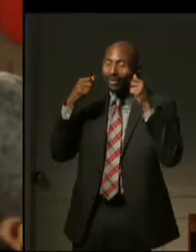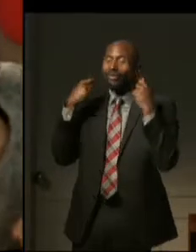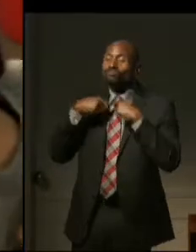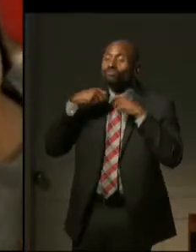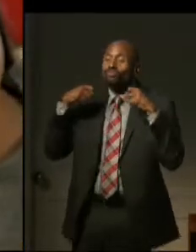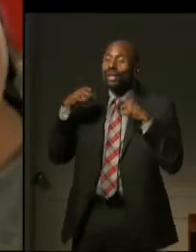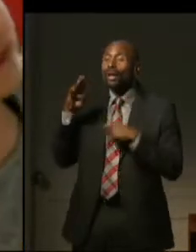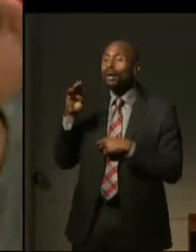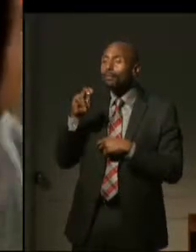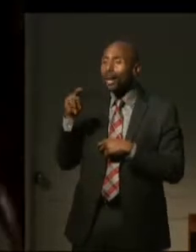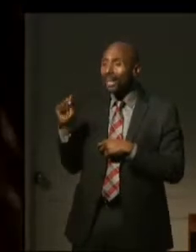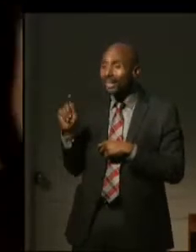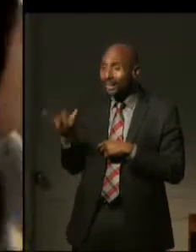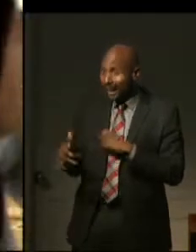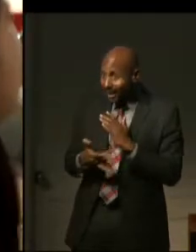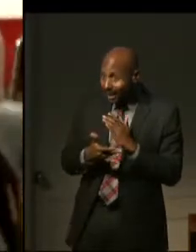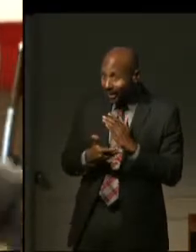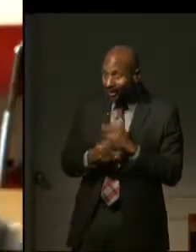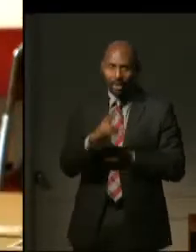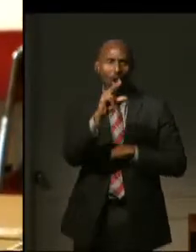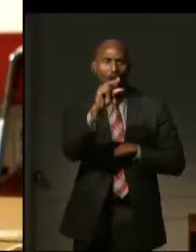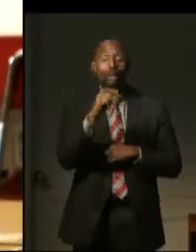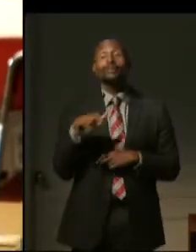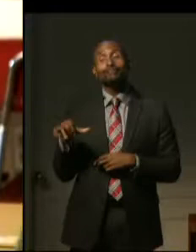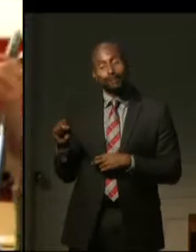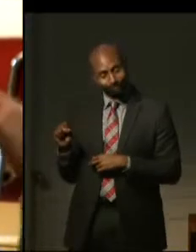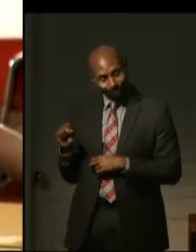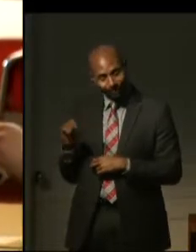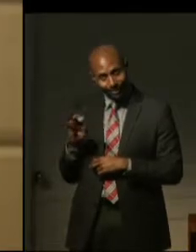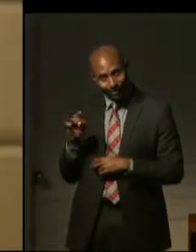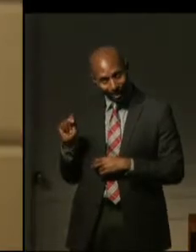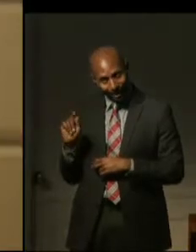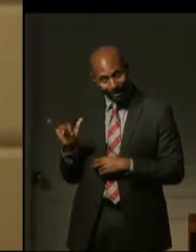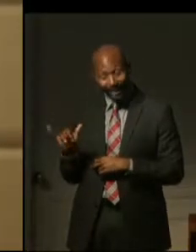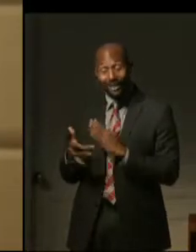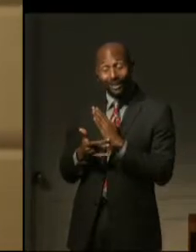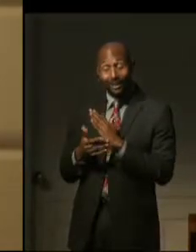Bonnet's technology? No. Yes. Bonnet is technology. Shoes?